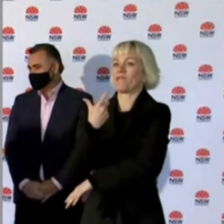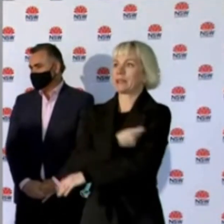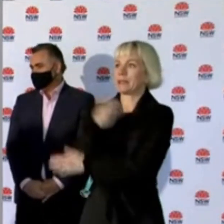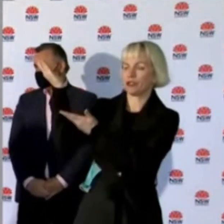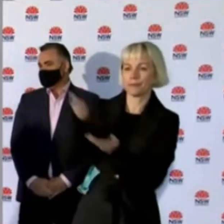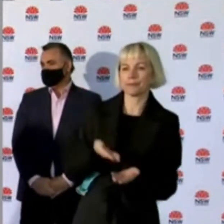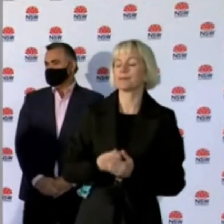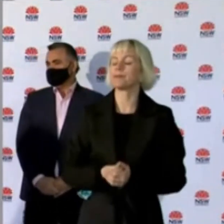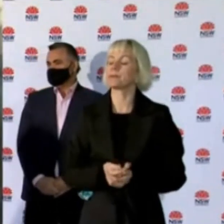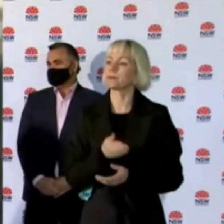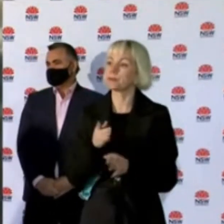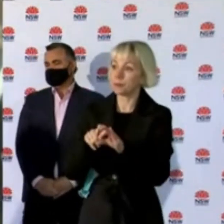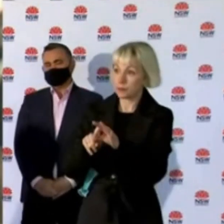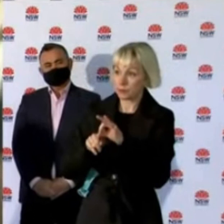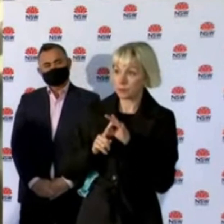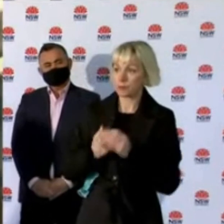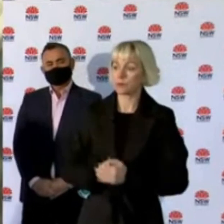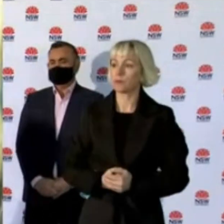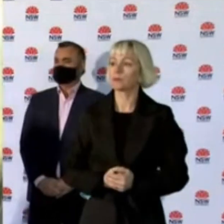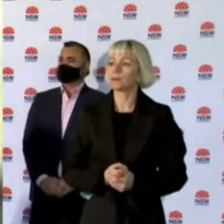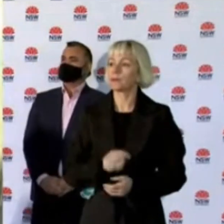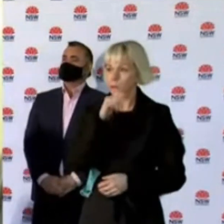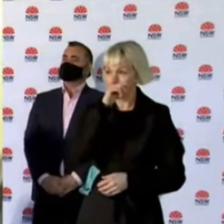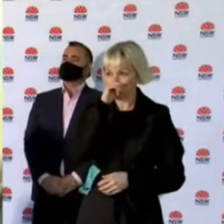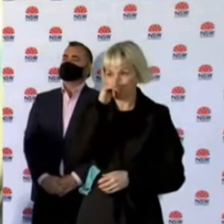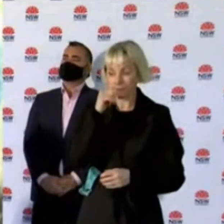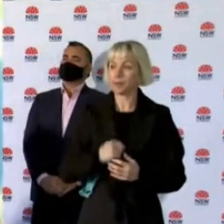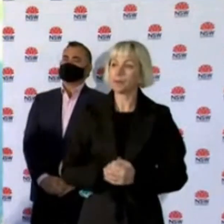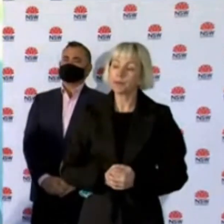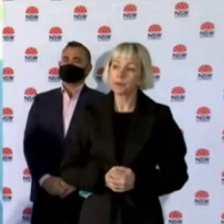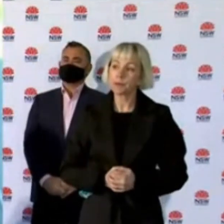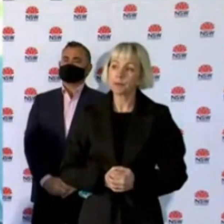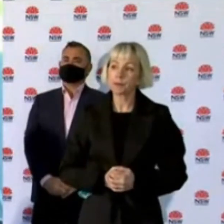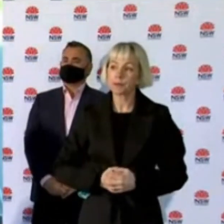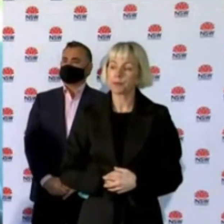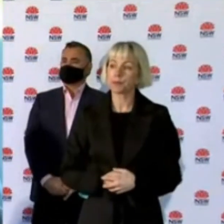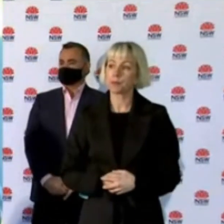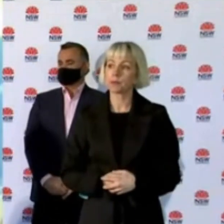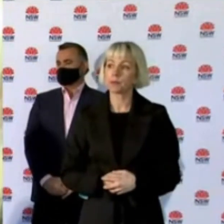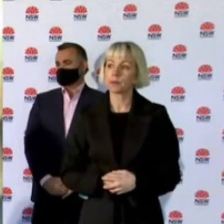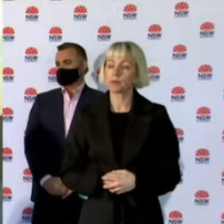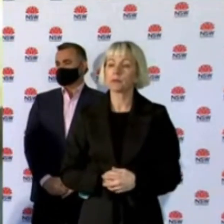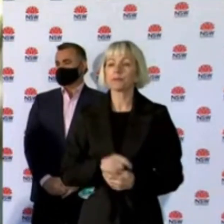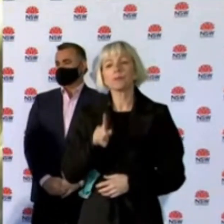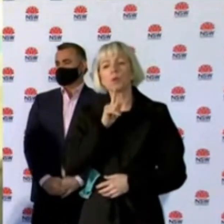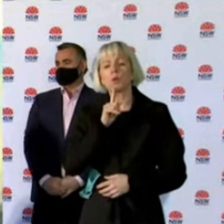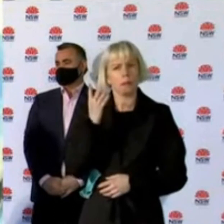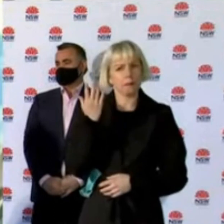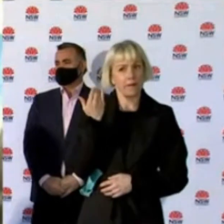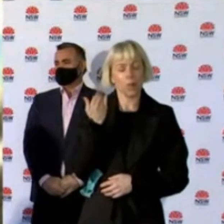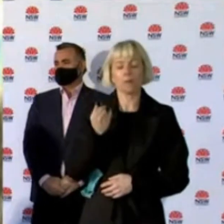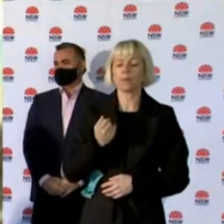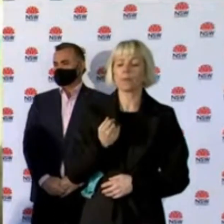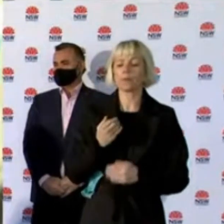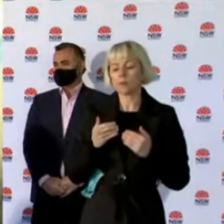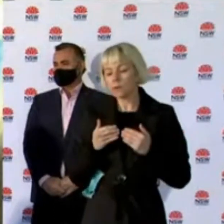the infections in the community numbers stable, I'm sorry, I didn't hear the first bit. if it's going to take 4 to 5 days to start for those numbers on infections in the community to